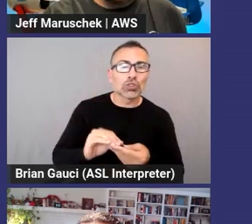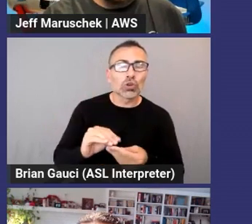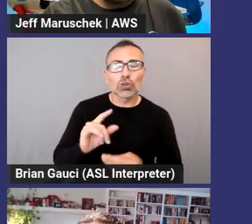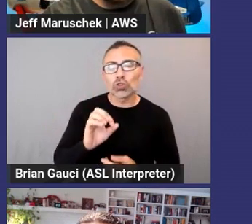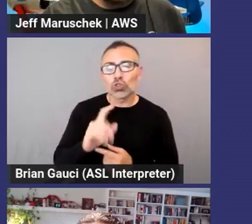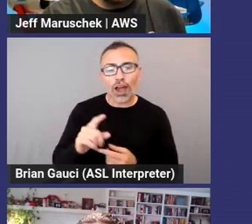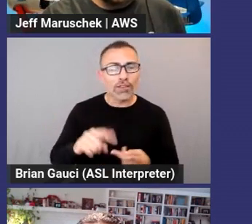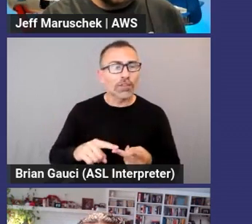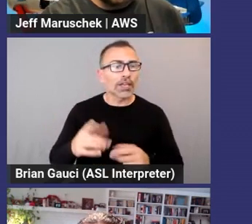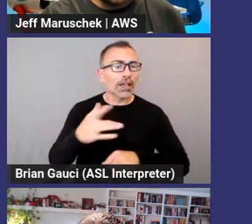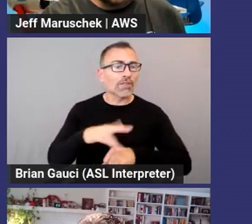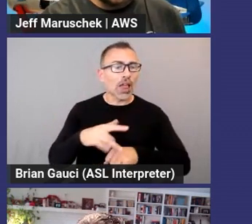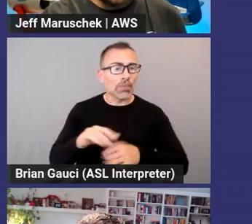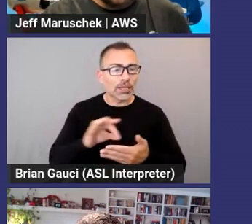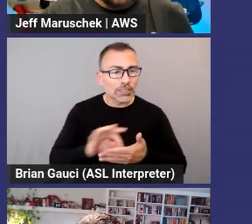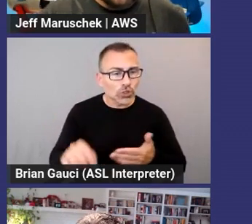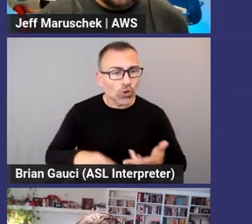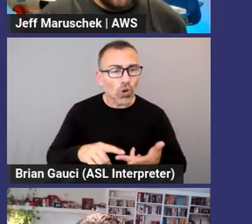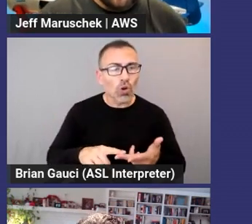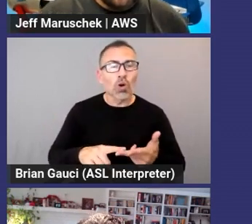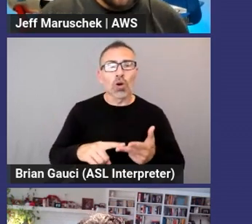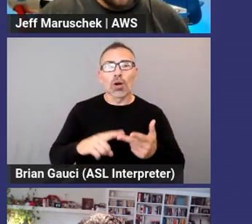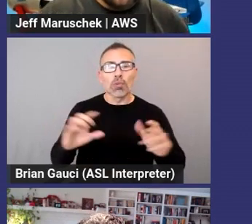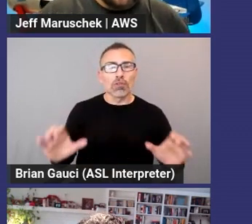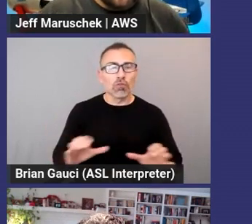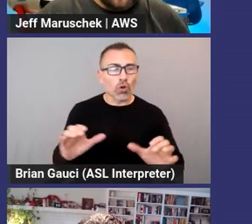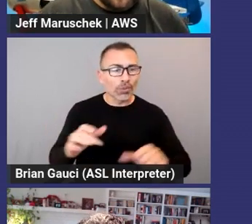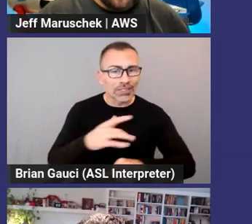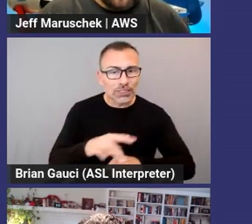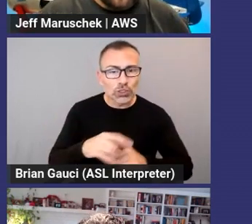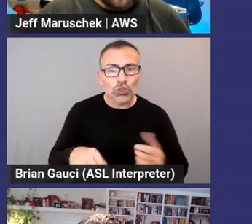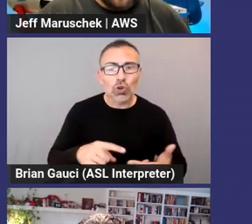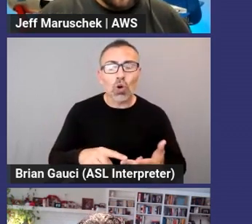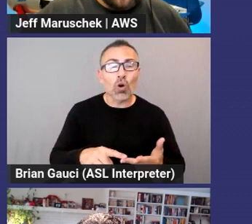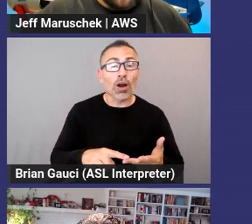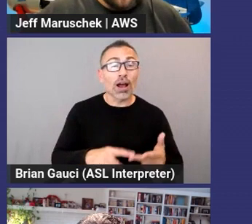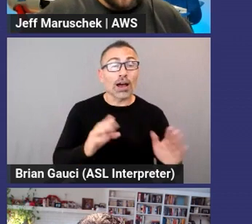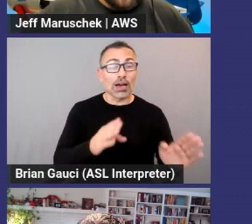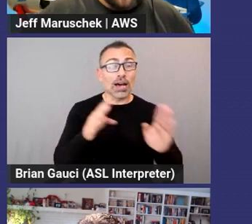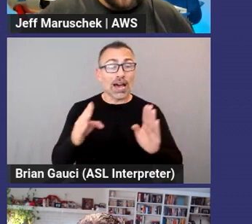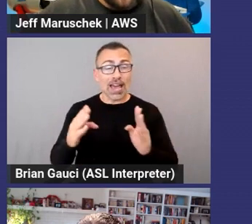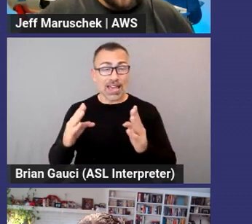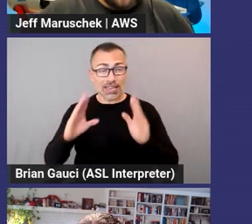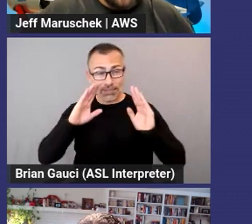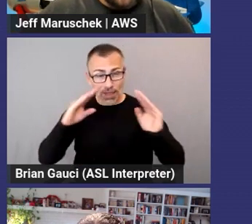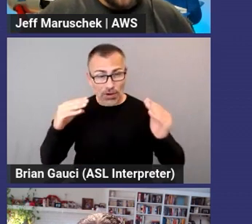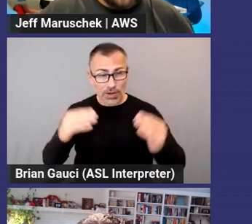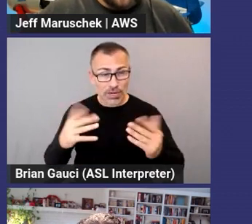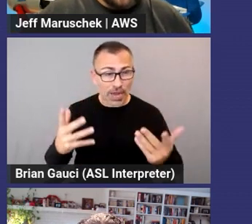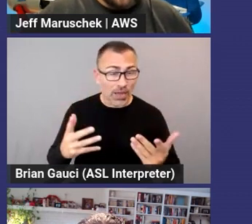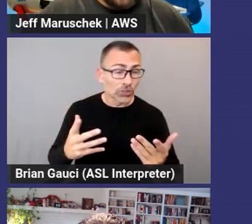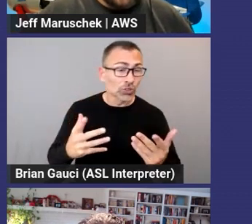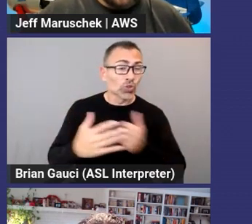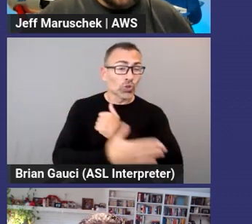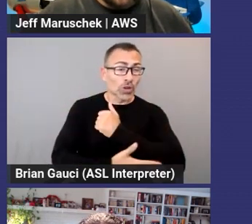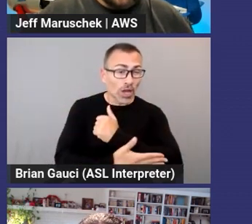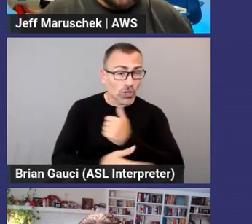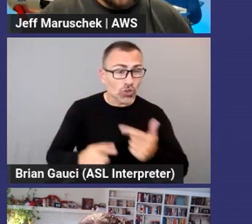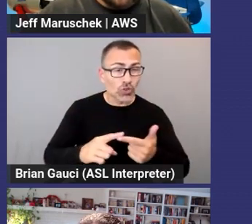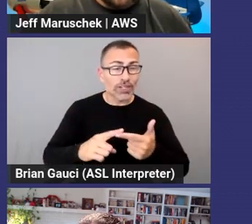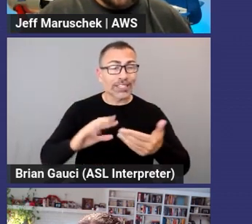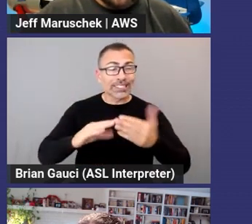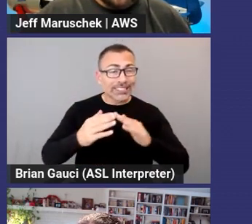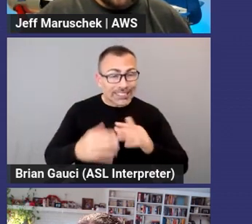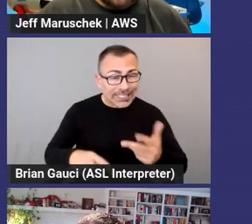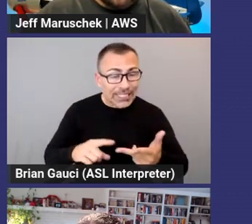score. I can choose the right granularity, whether I want to look at a country level, at a city level, or at a metro subdivision level. I can very